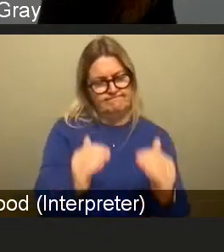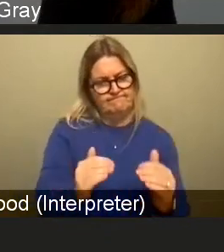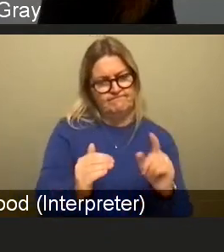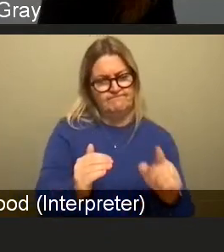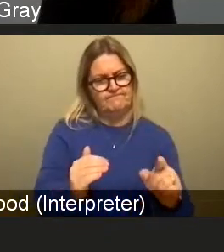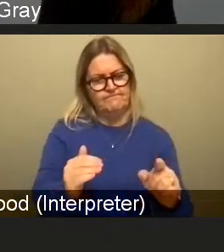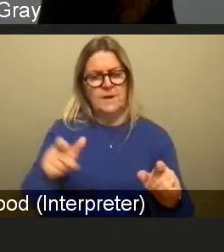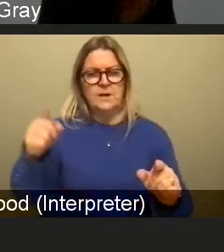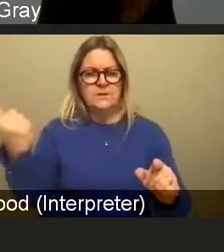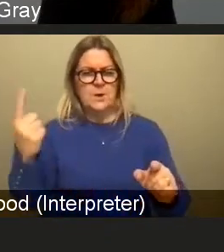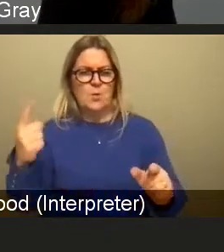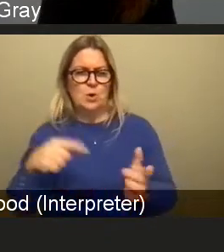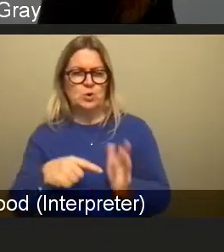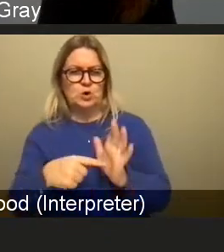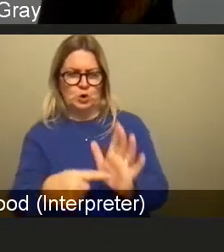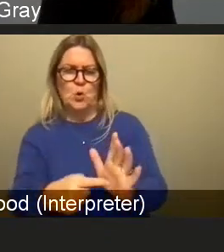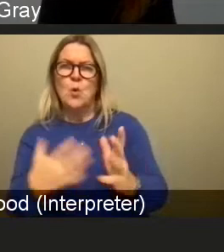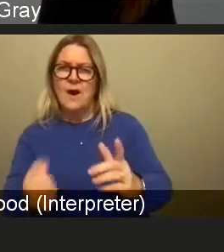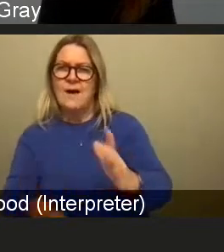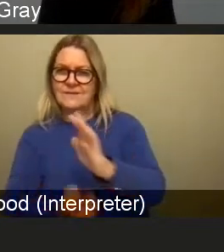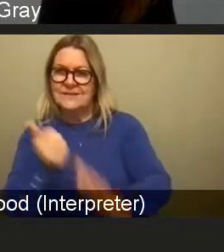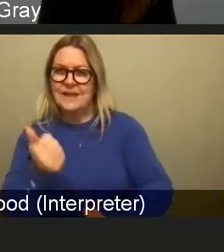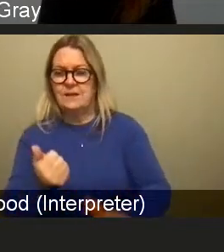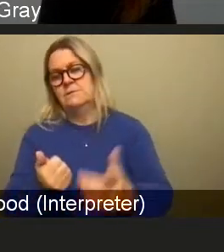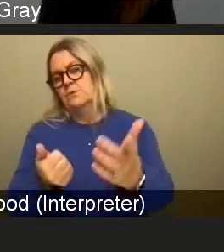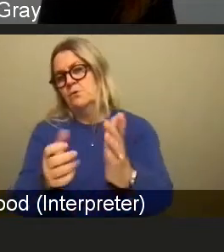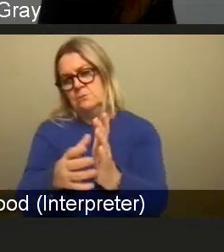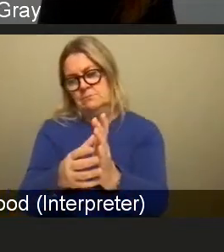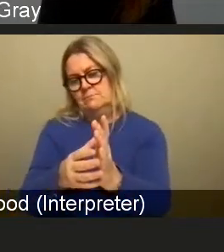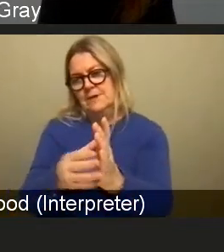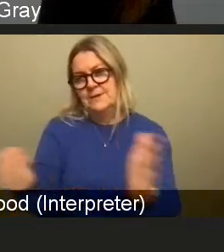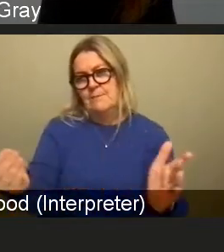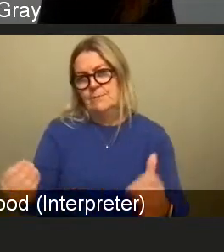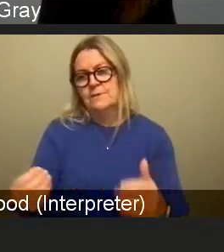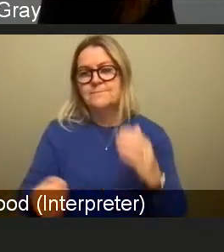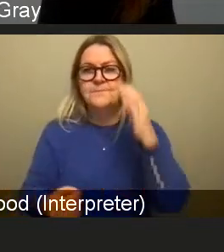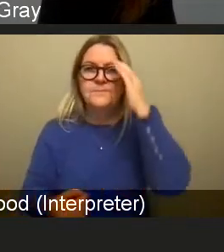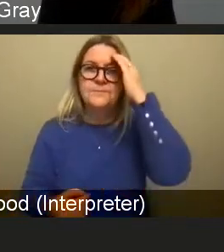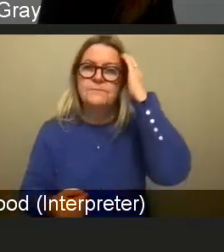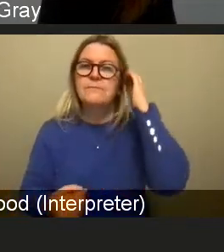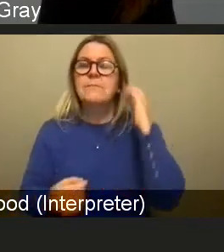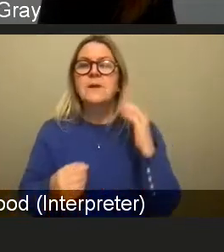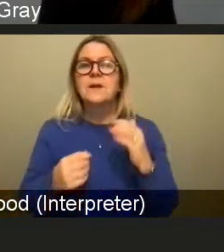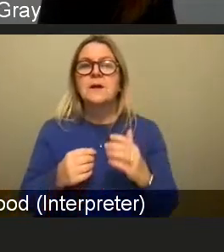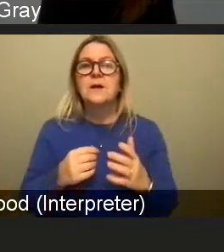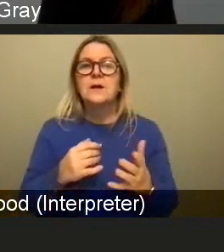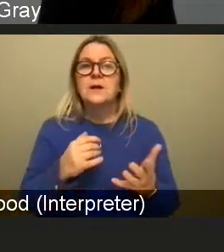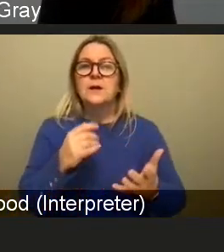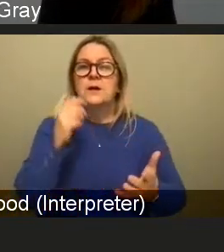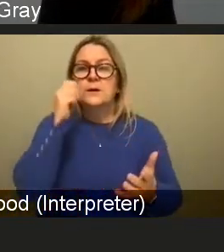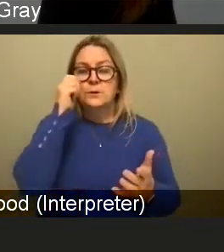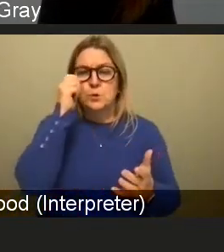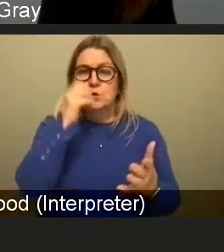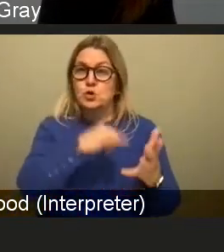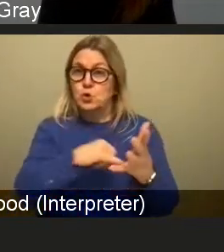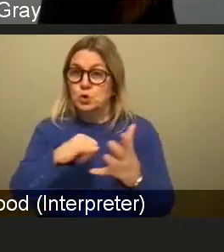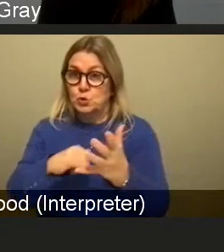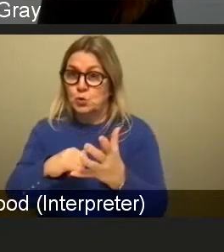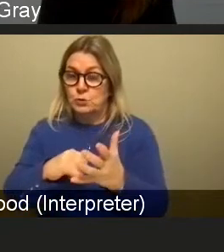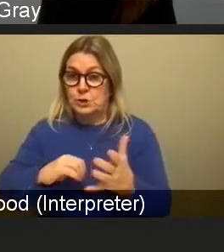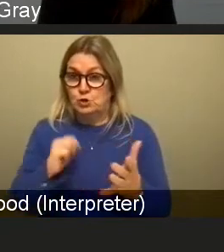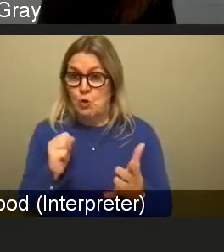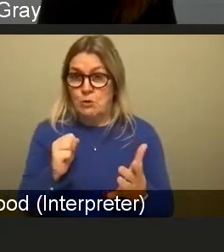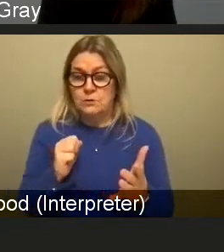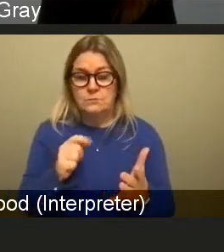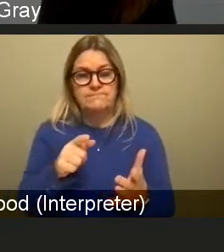in a different way? So I can give you a really good kind of practical example. Social Security Scotland, in their recruitment, because of their